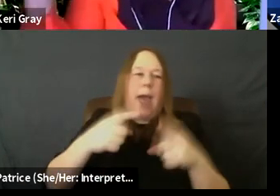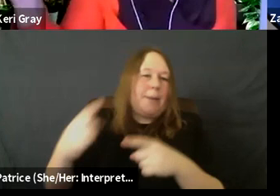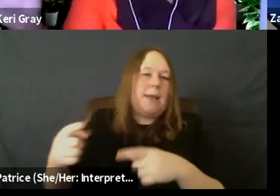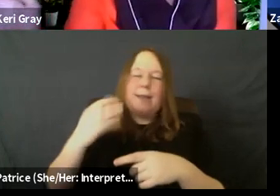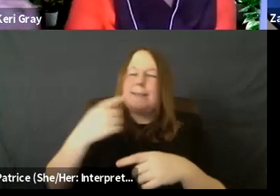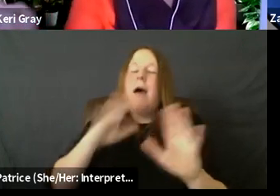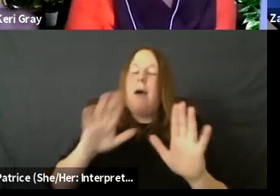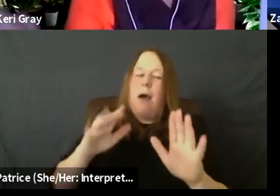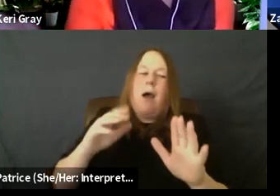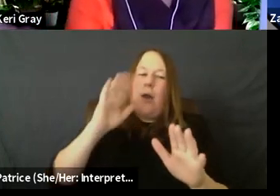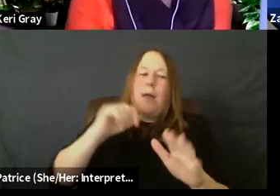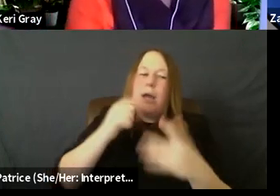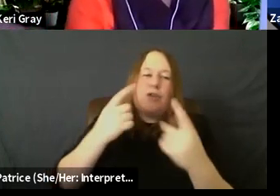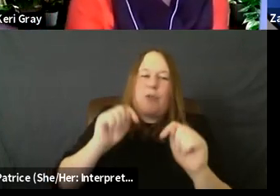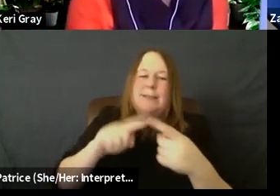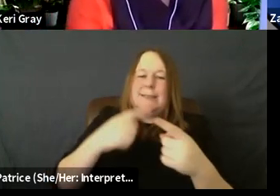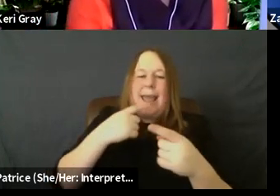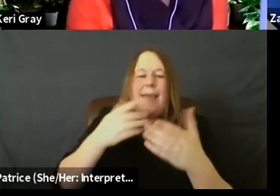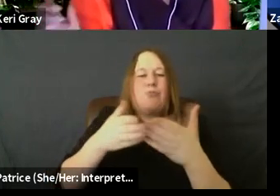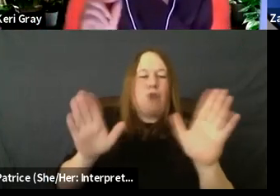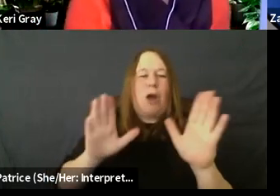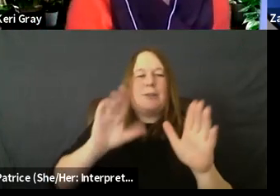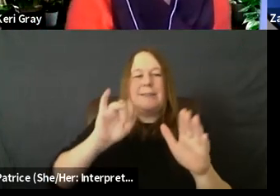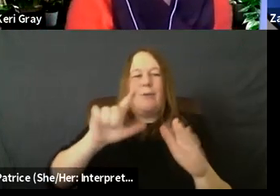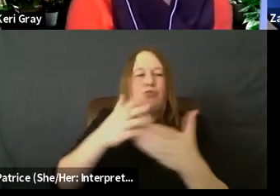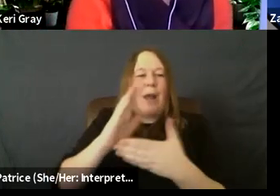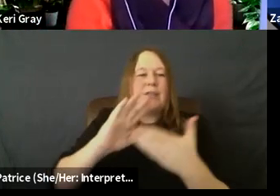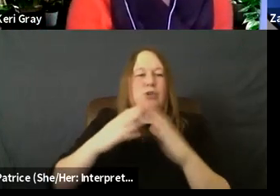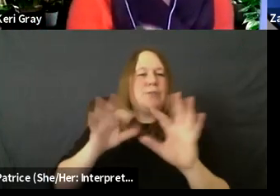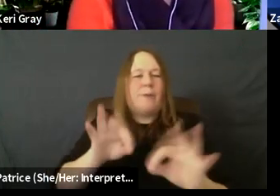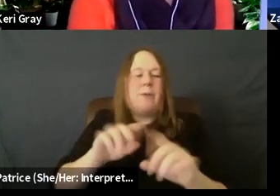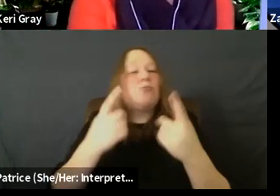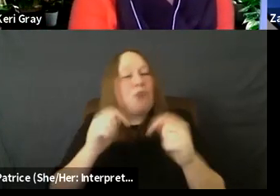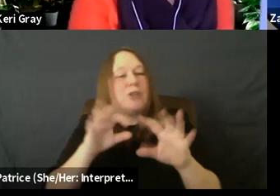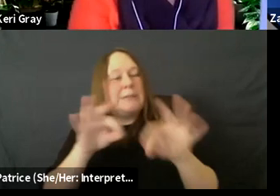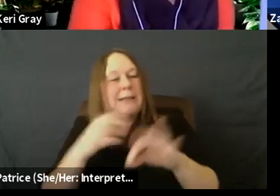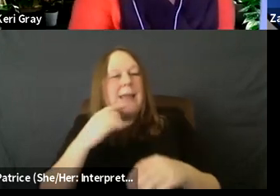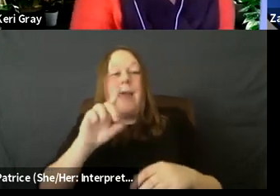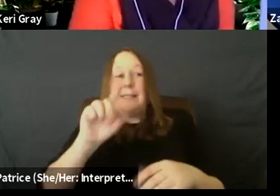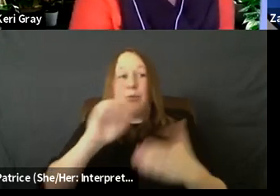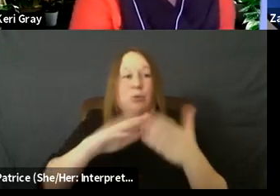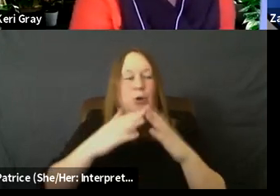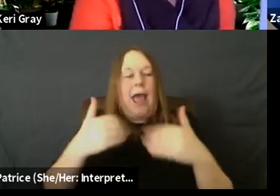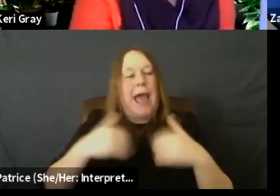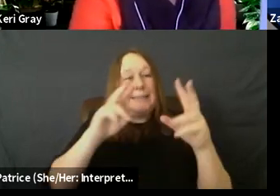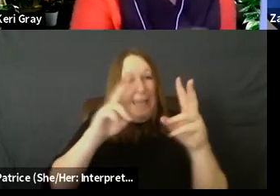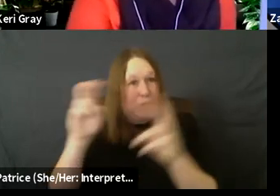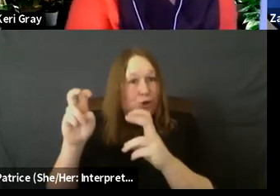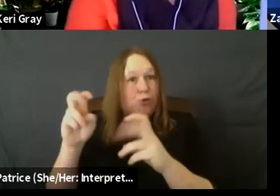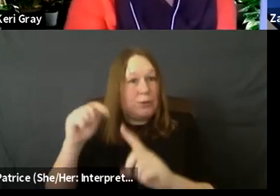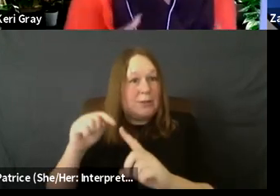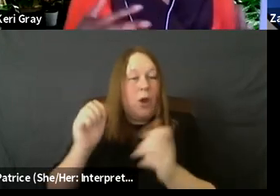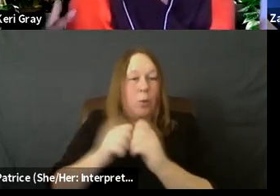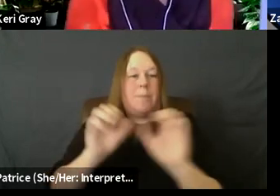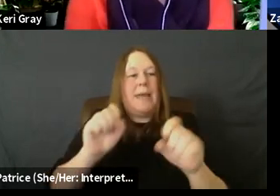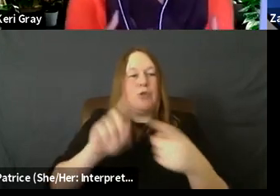I know I'm not trying to say that the broader civil rights community is perfect, but what I'm trying to say is that the disability community has issues with being